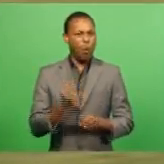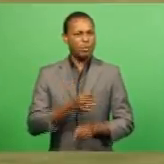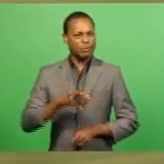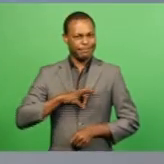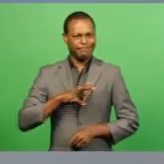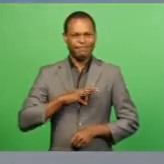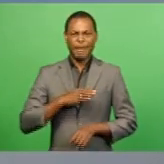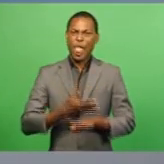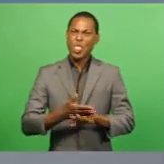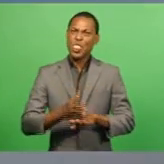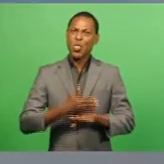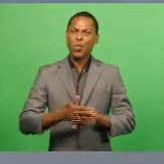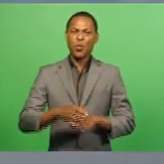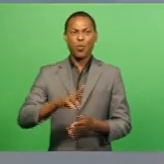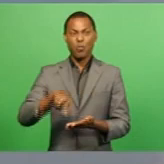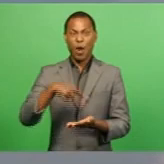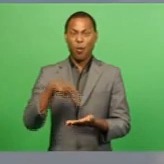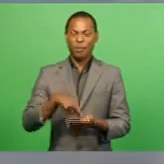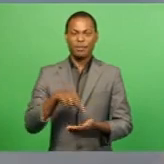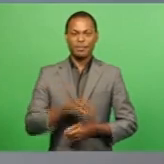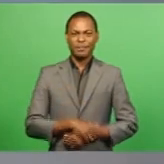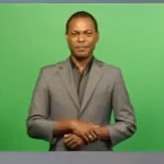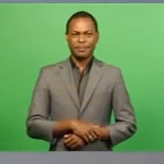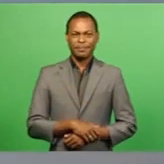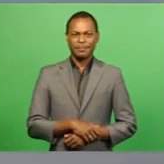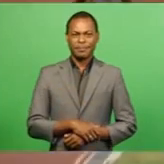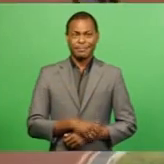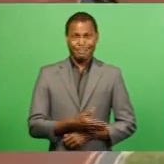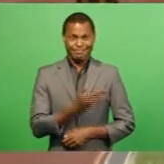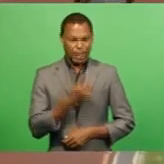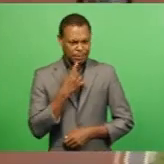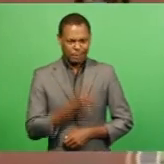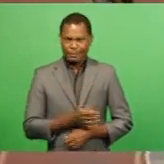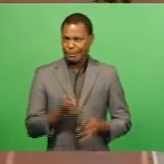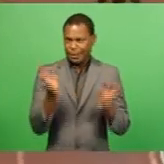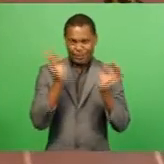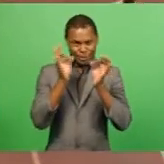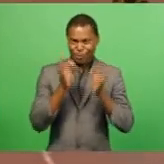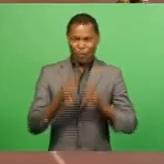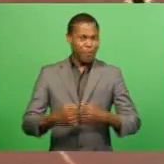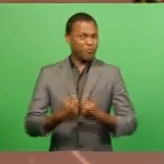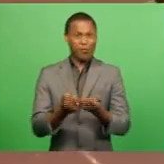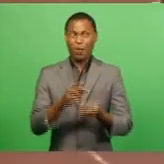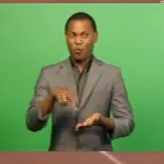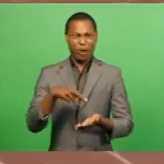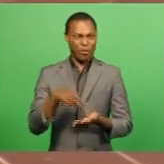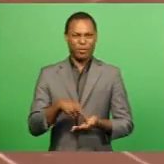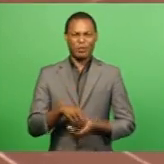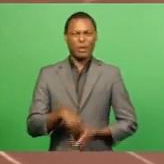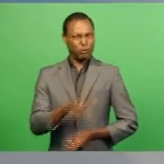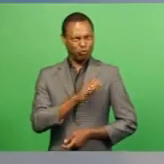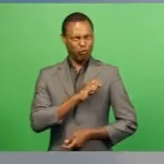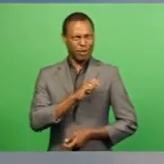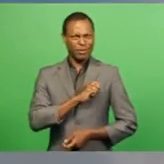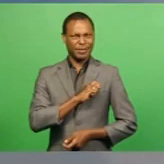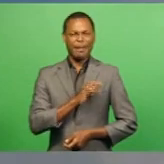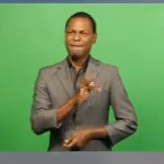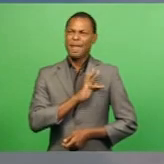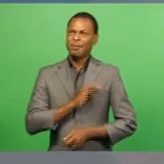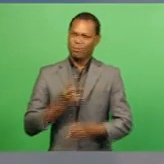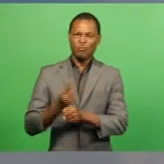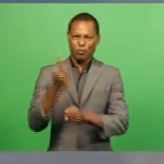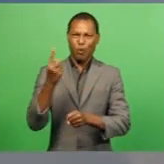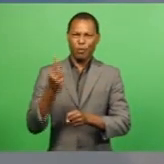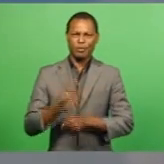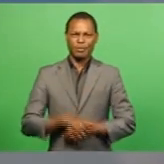new record. I didn't know that I was going to break the record. I just put all my trust and faith in God Almighty, and